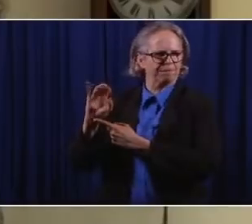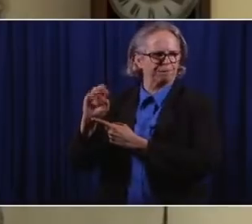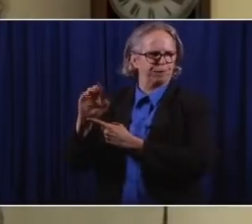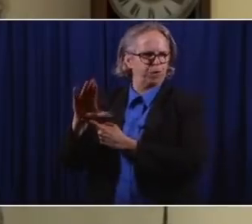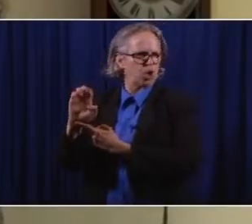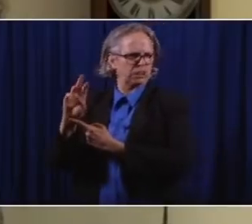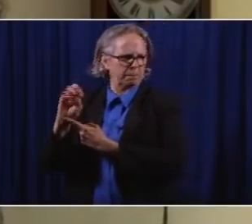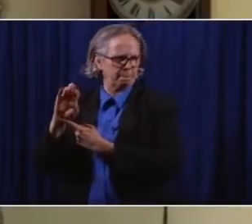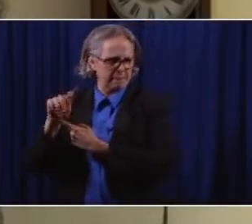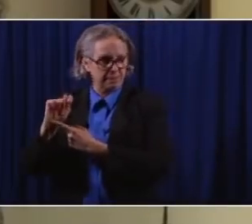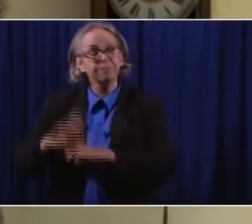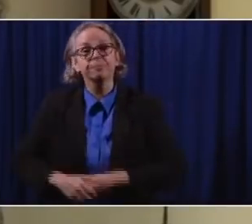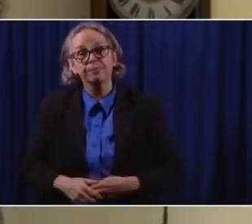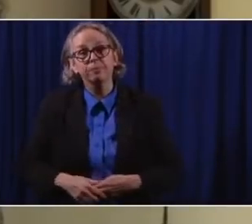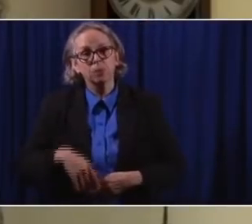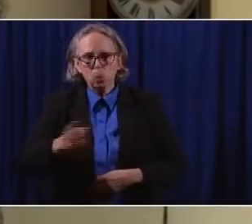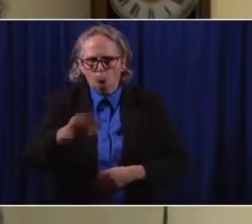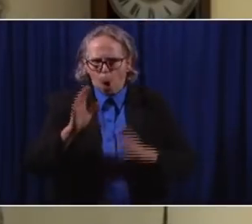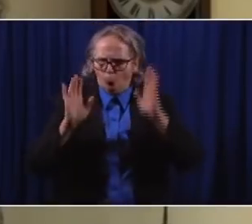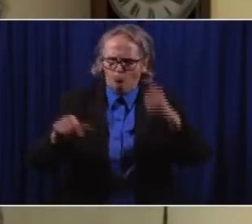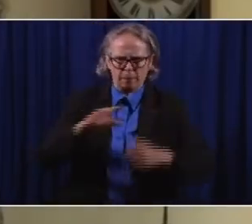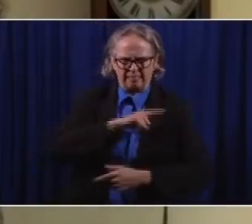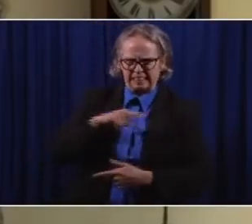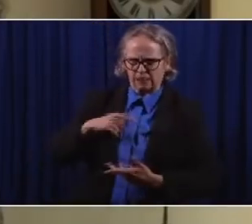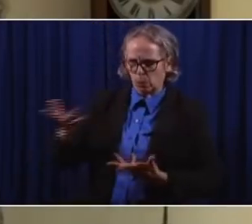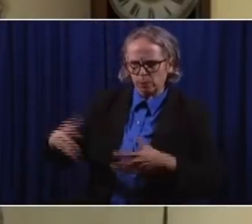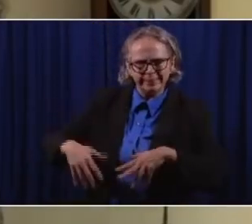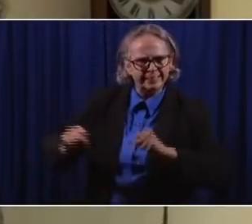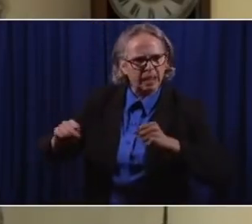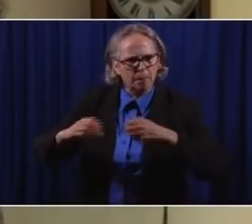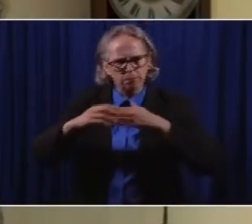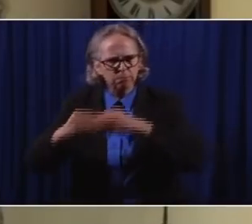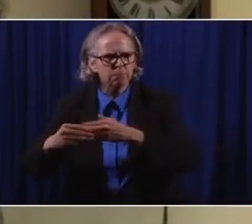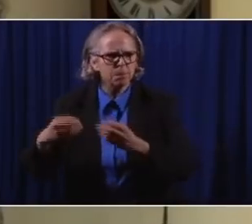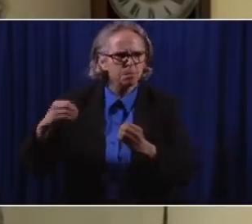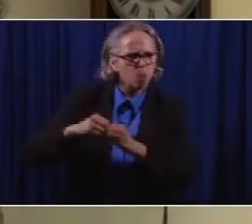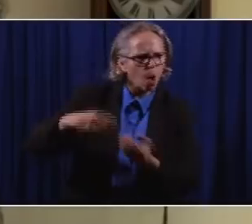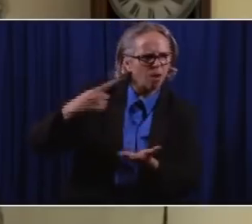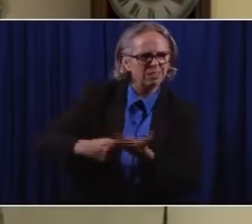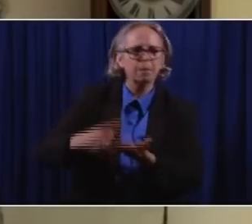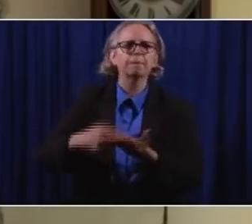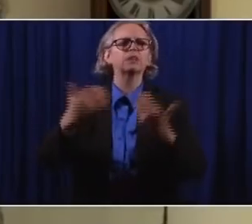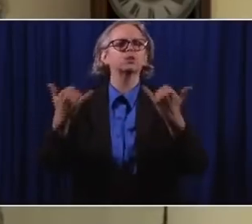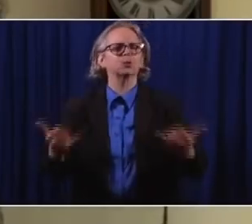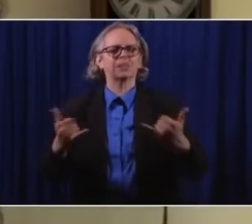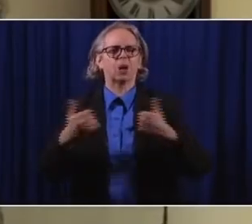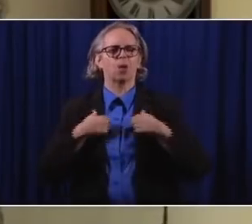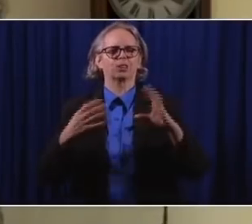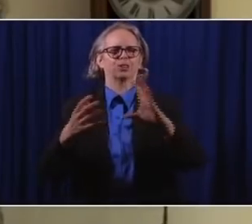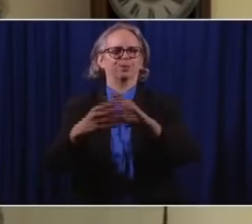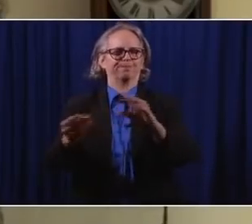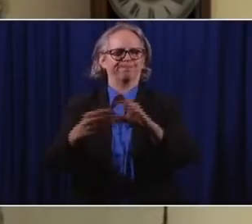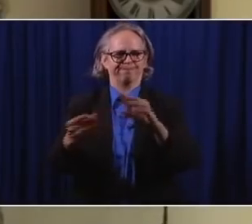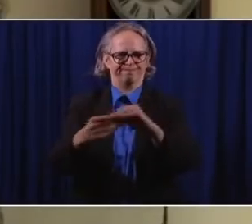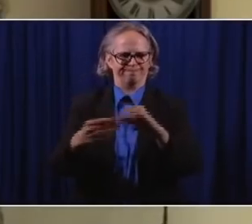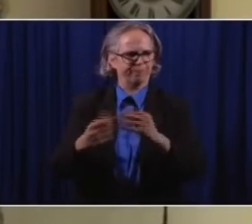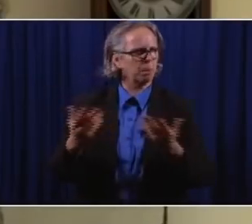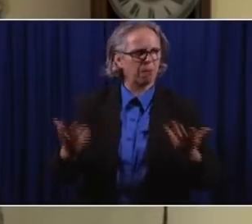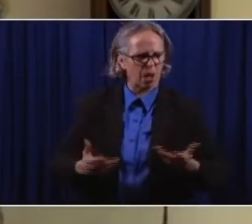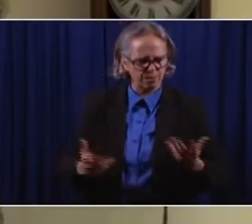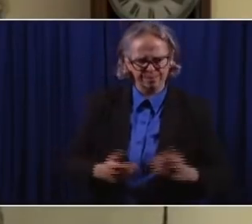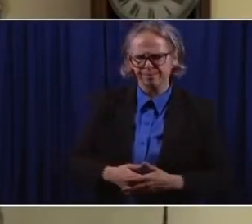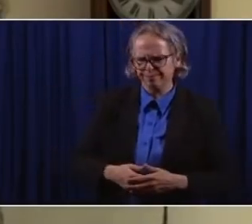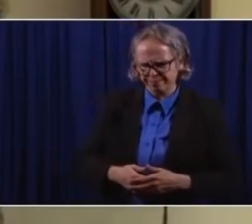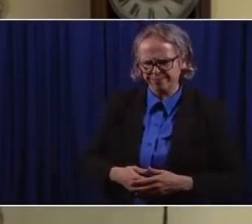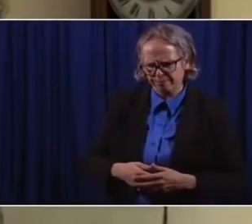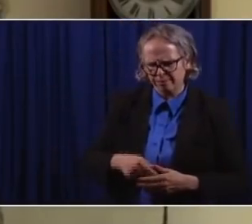maybe in the lame duck session. But what I want to talk about today is something that we've been